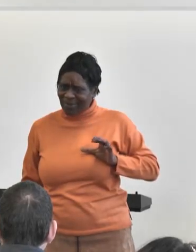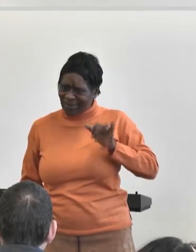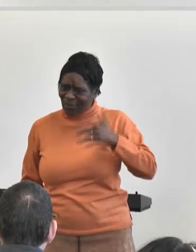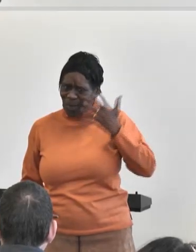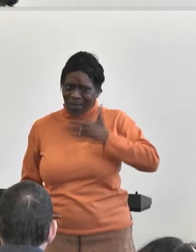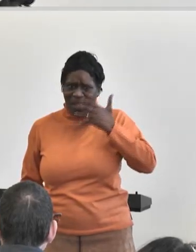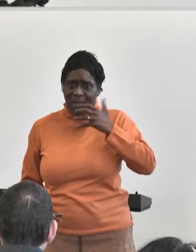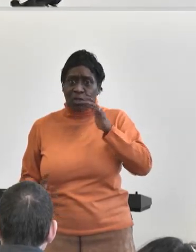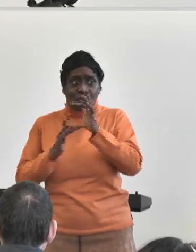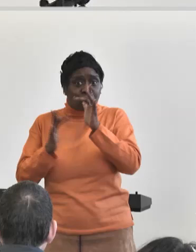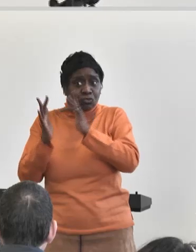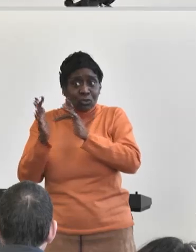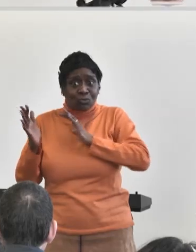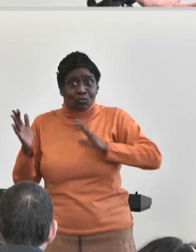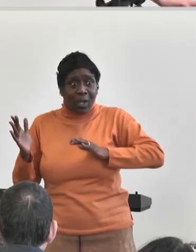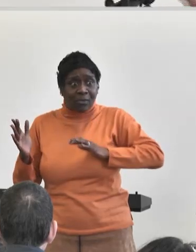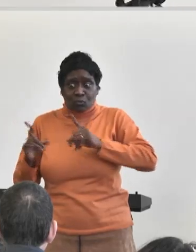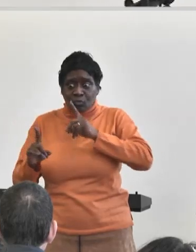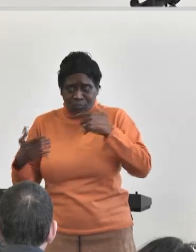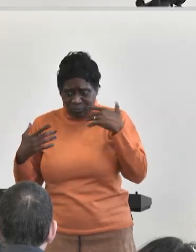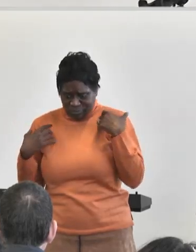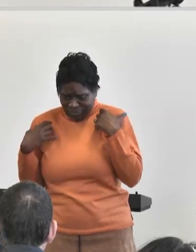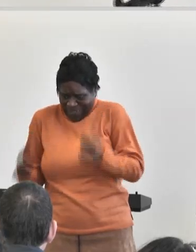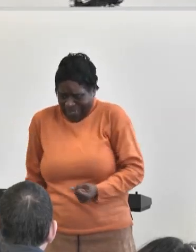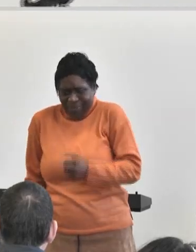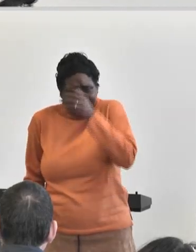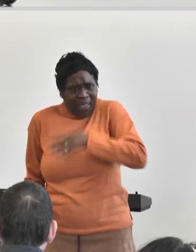And Jesus was the one who was responsible for healing them.